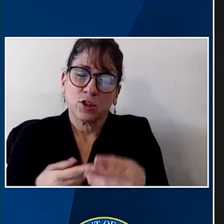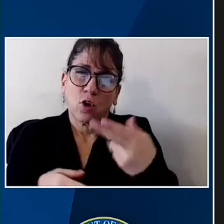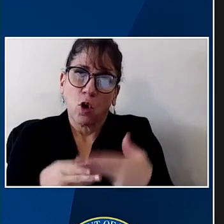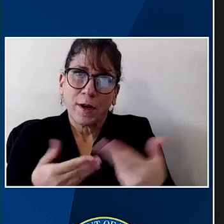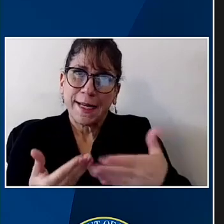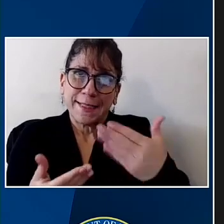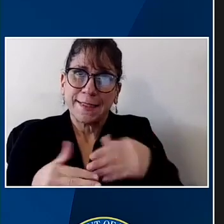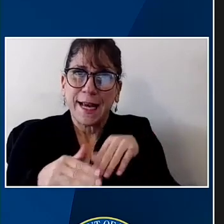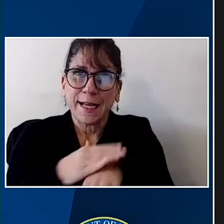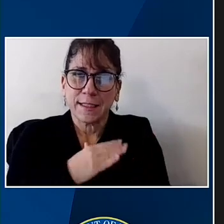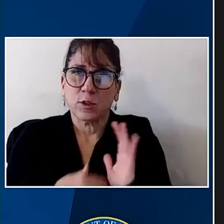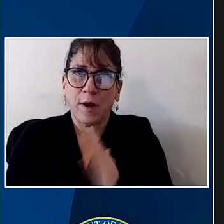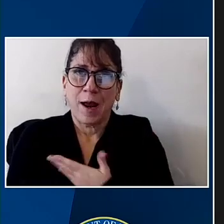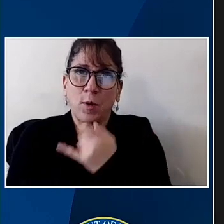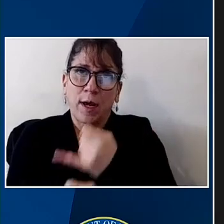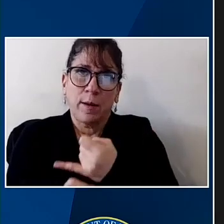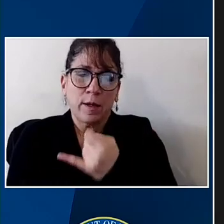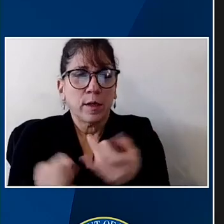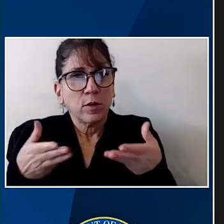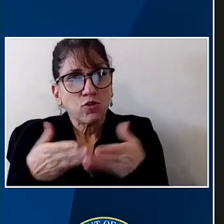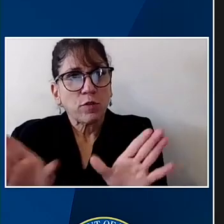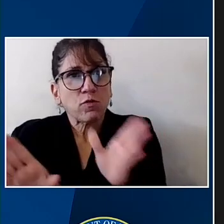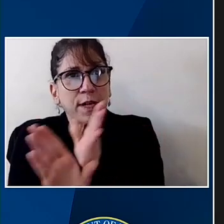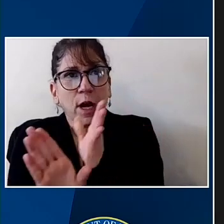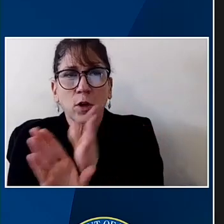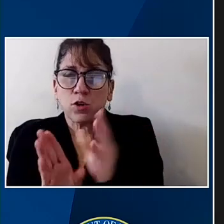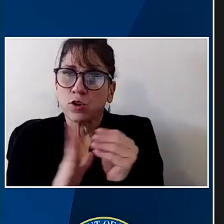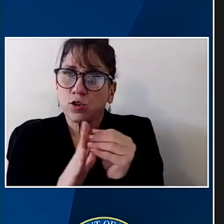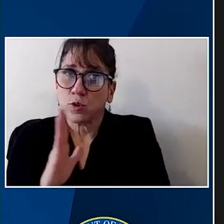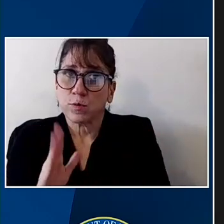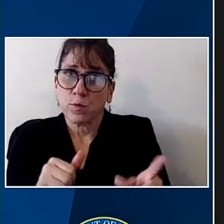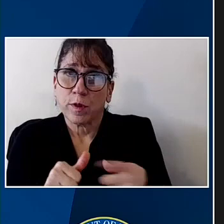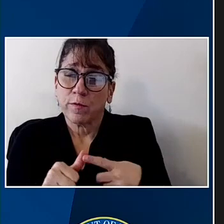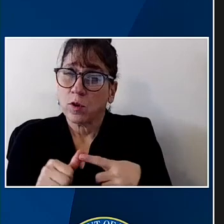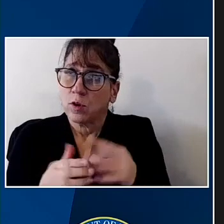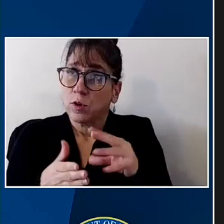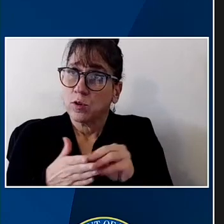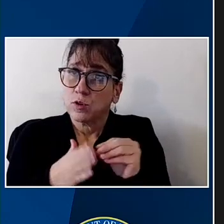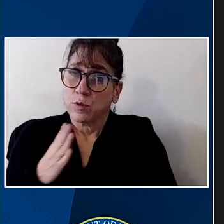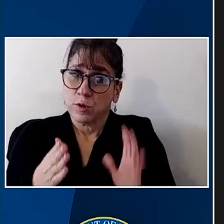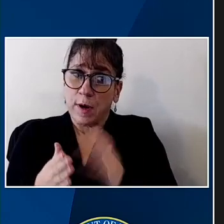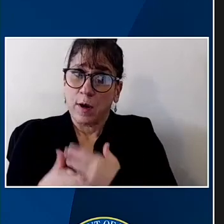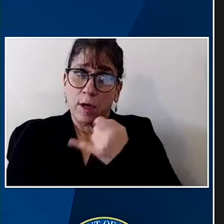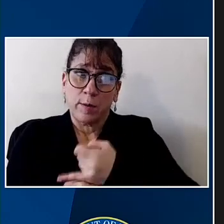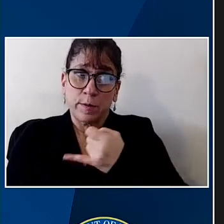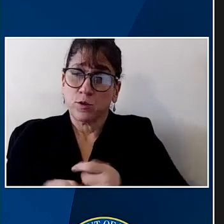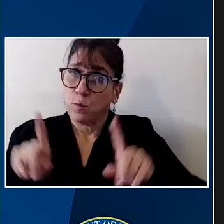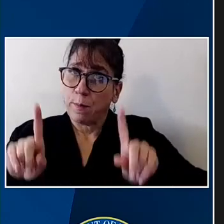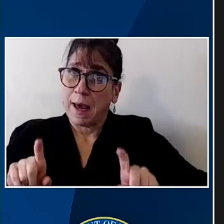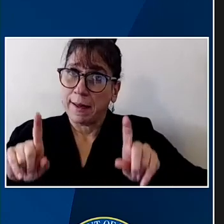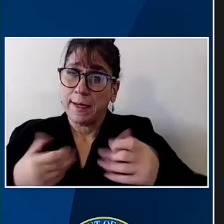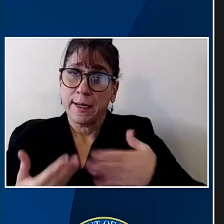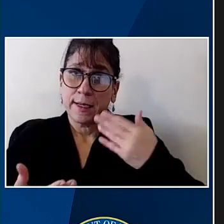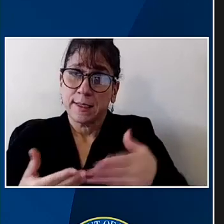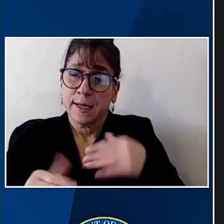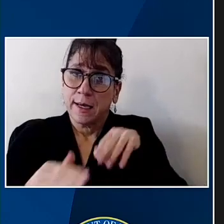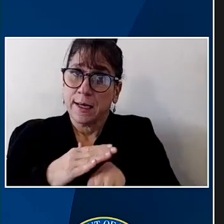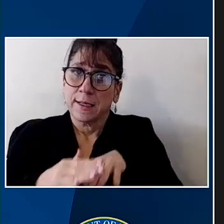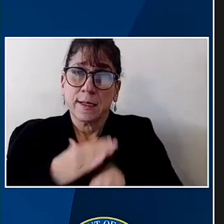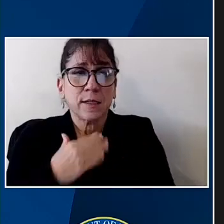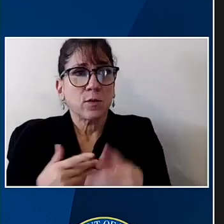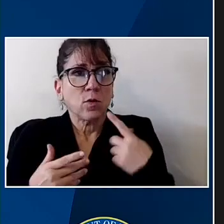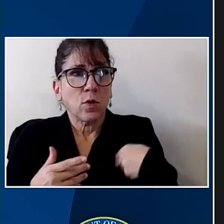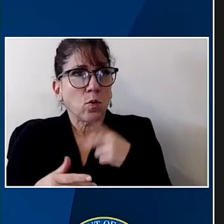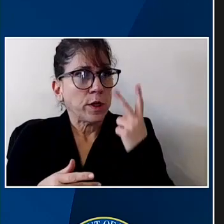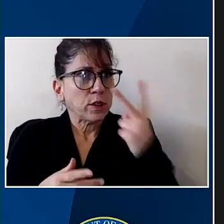campus. My general psychology students were some of the very first students on our campus to pilot easy access. The success that we saw